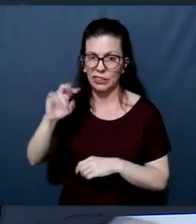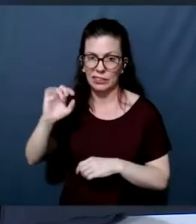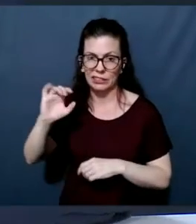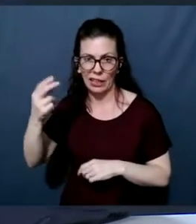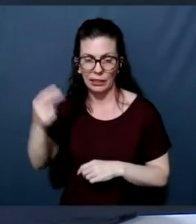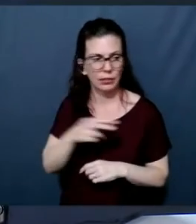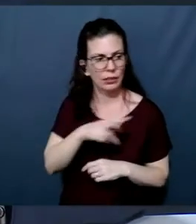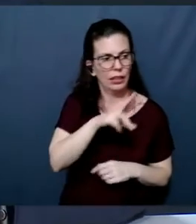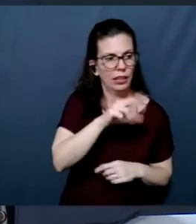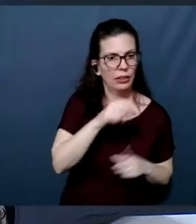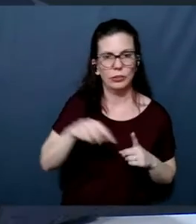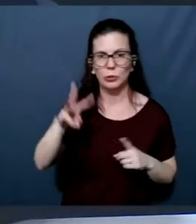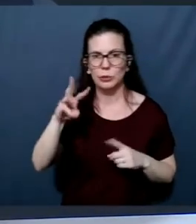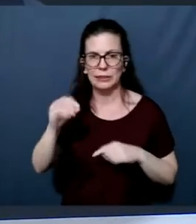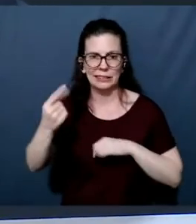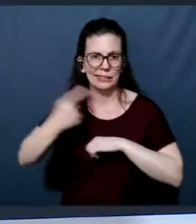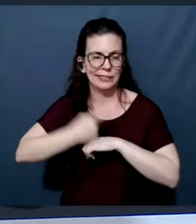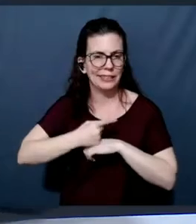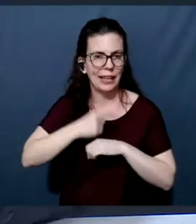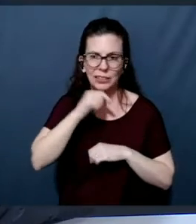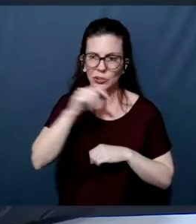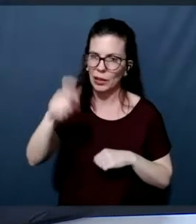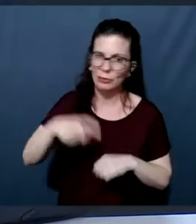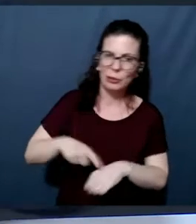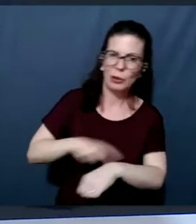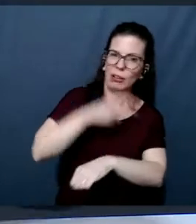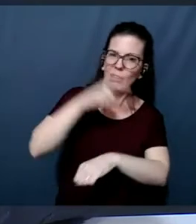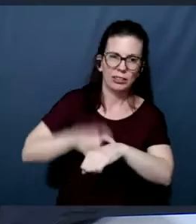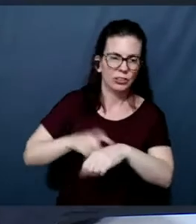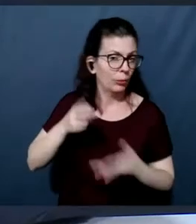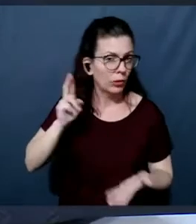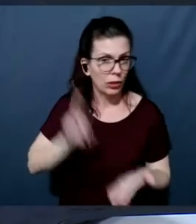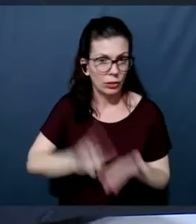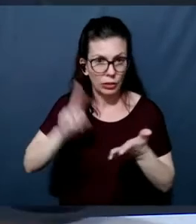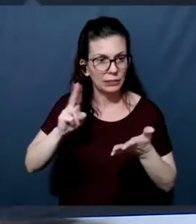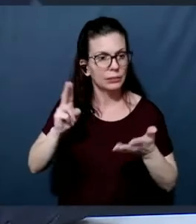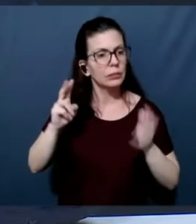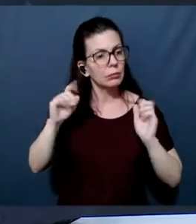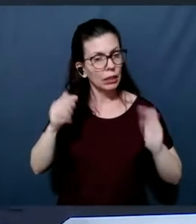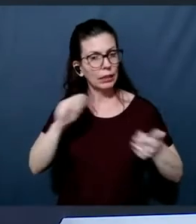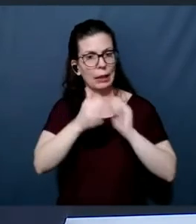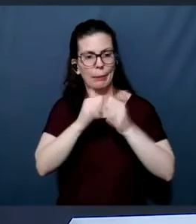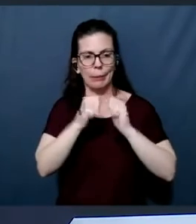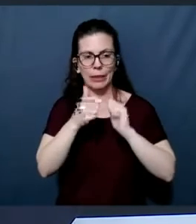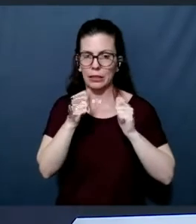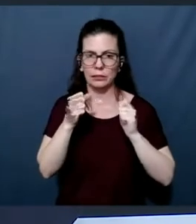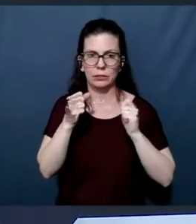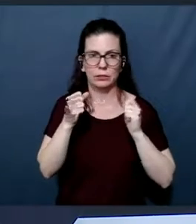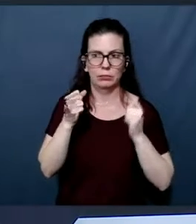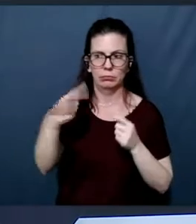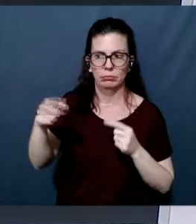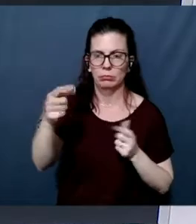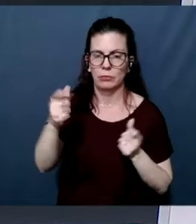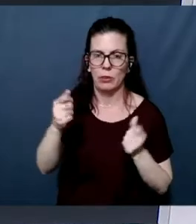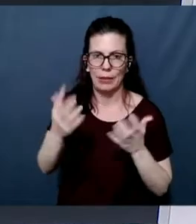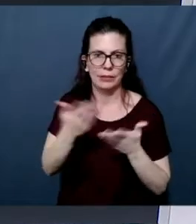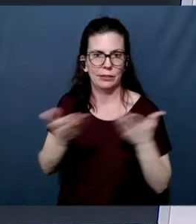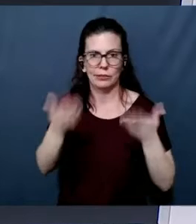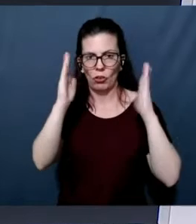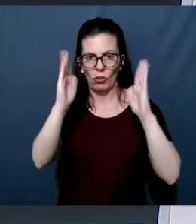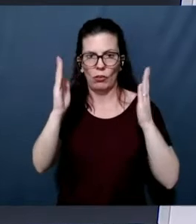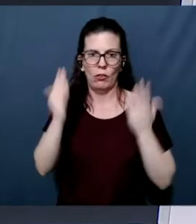very long-term contracts, and be competitive with an amazing offering to the end customer. Okay, and